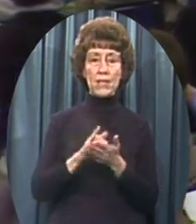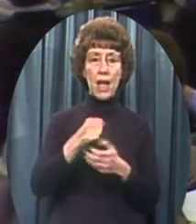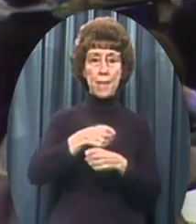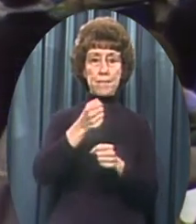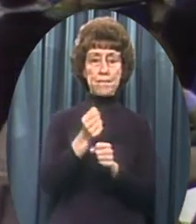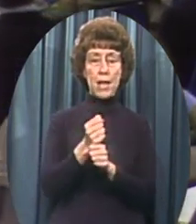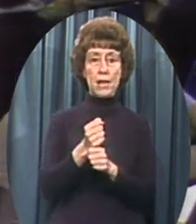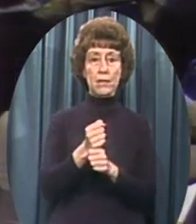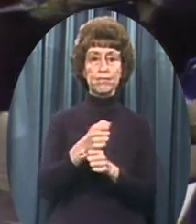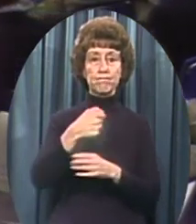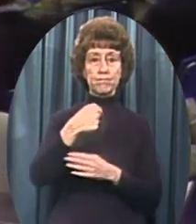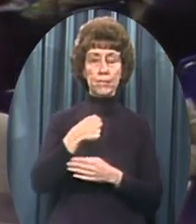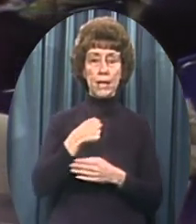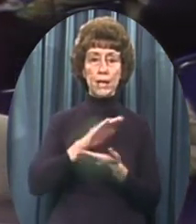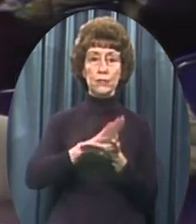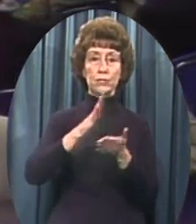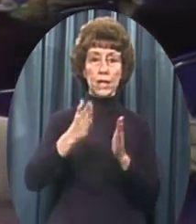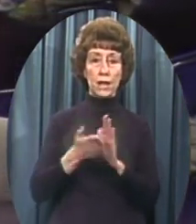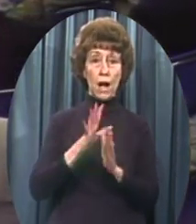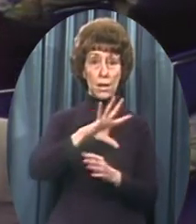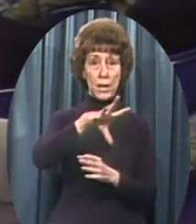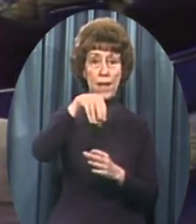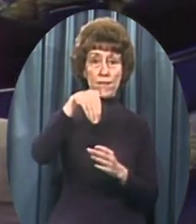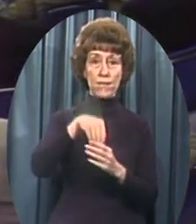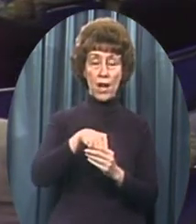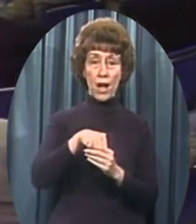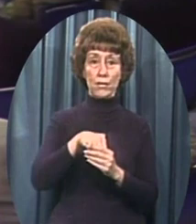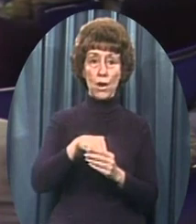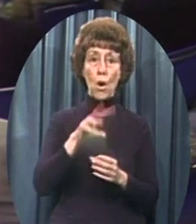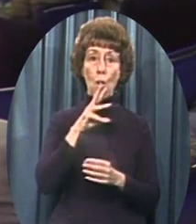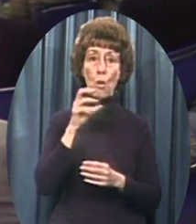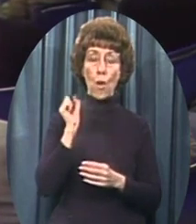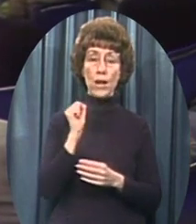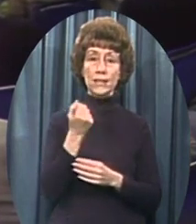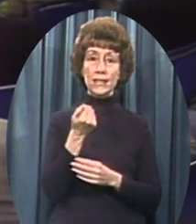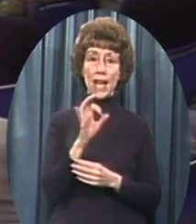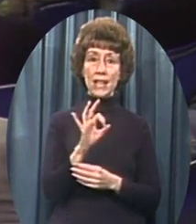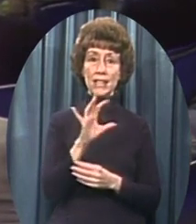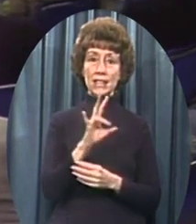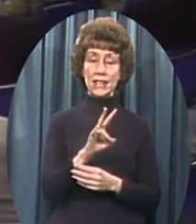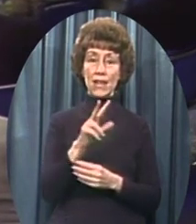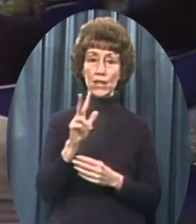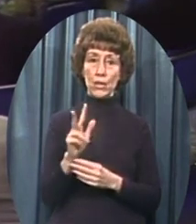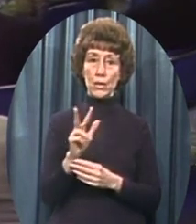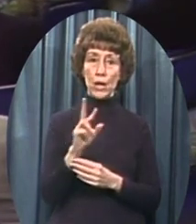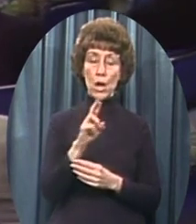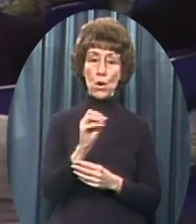me into involvement would be the 1973 Roe versus